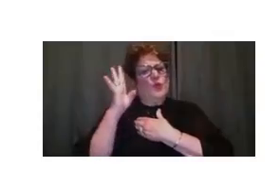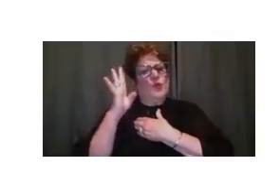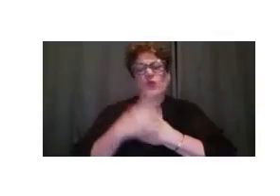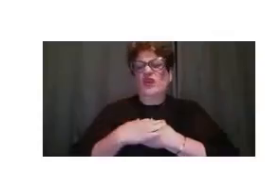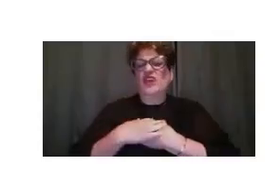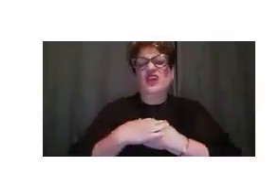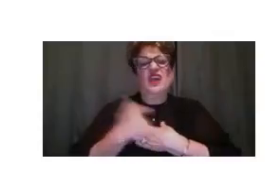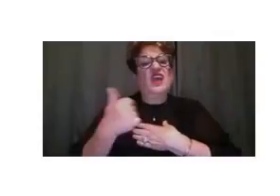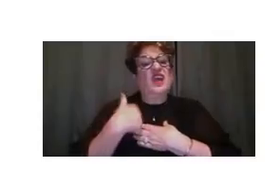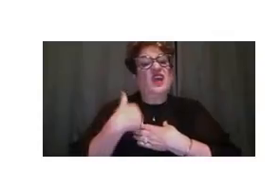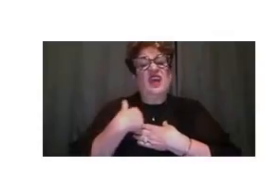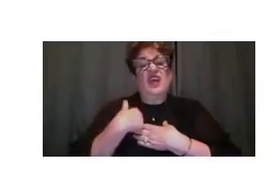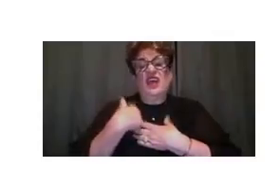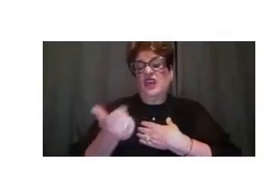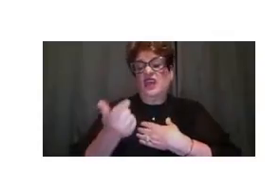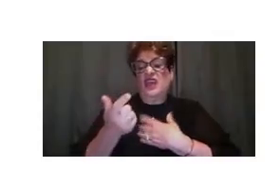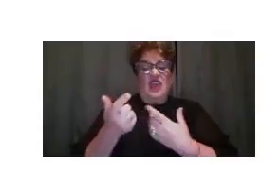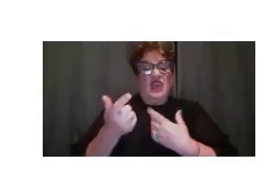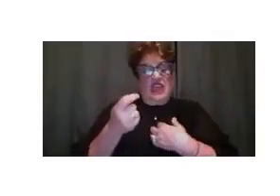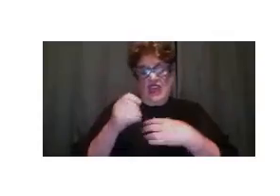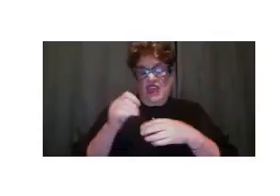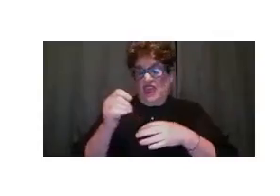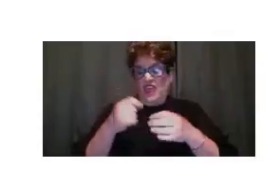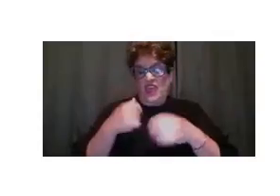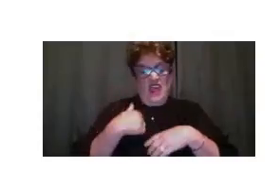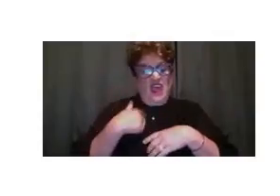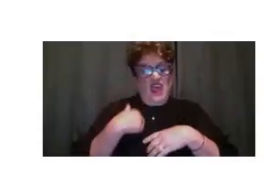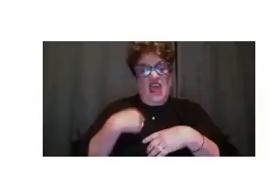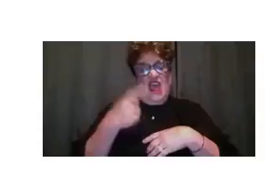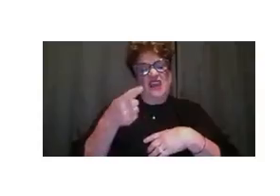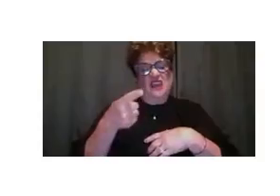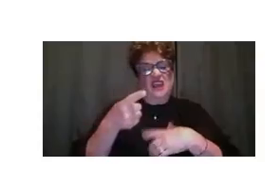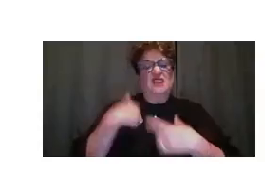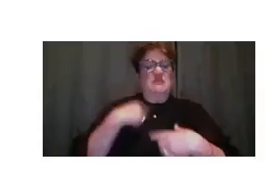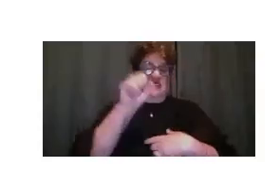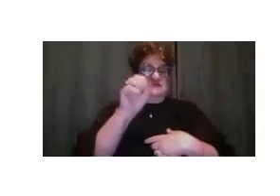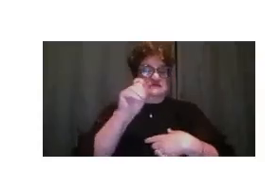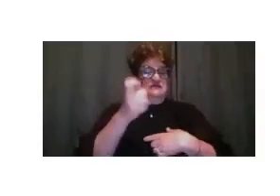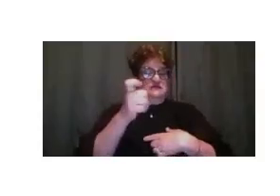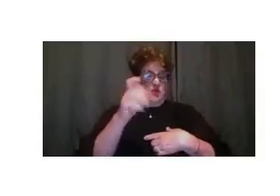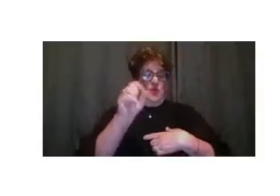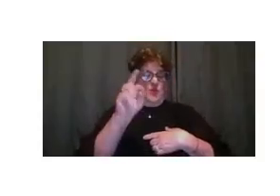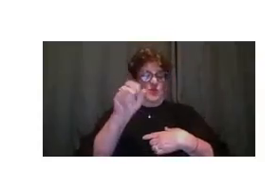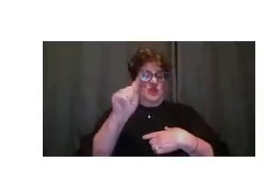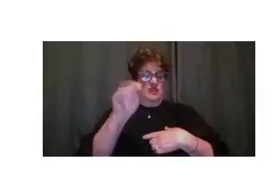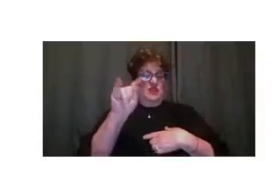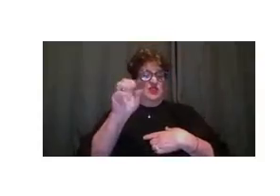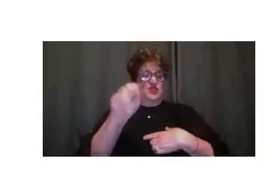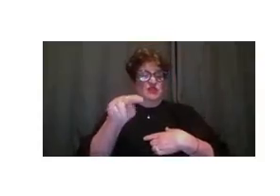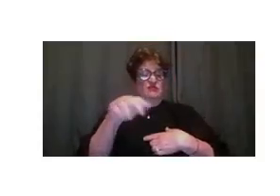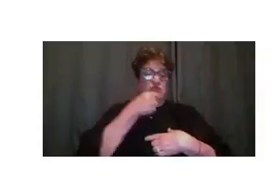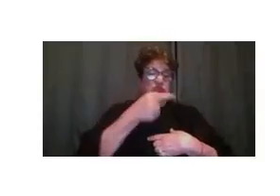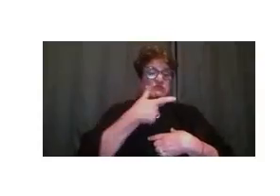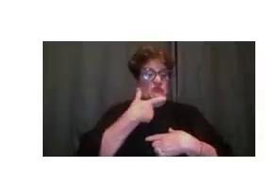said about my sexual orientation, that was it